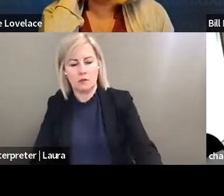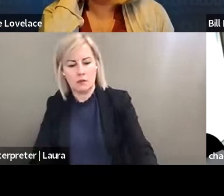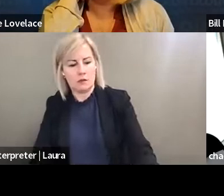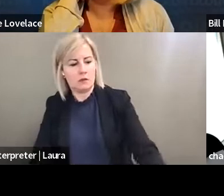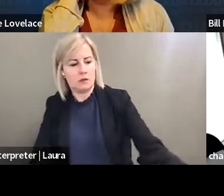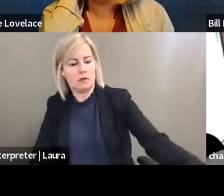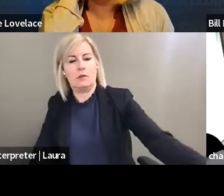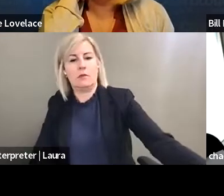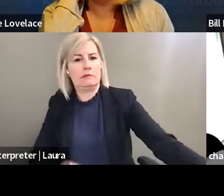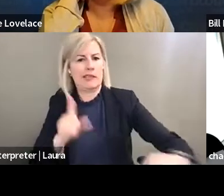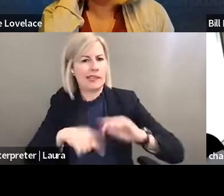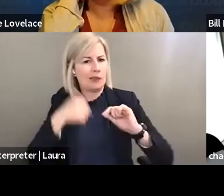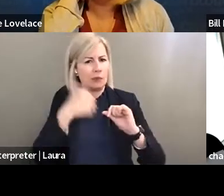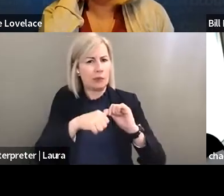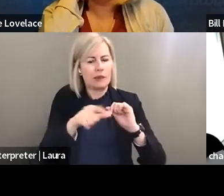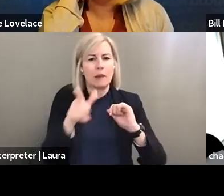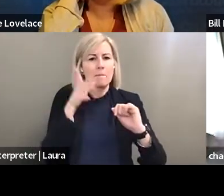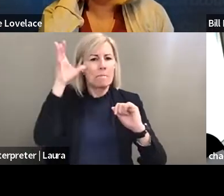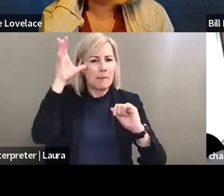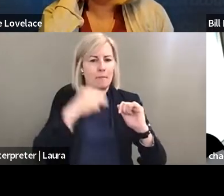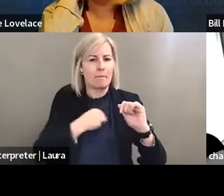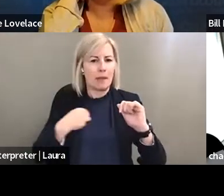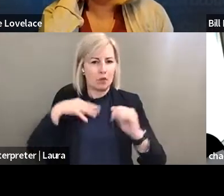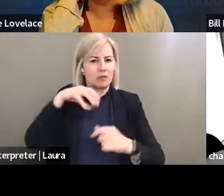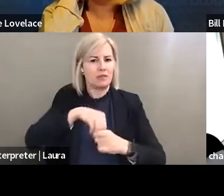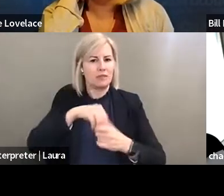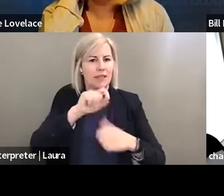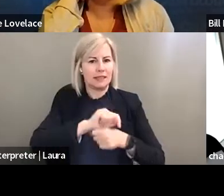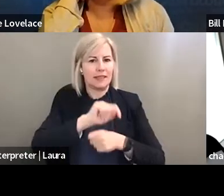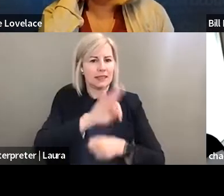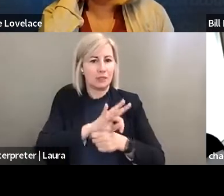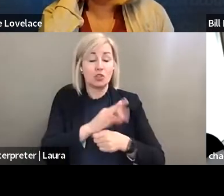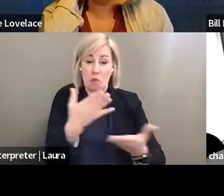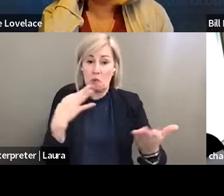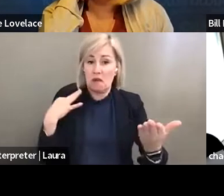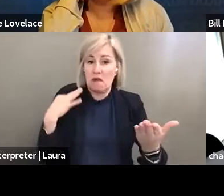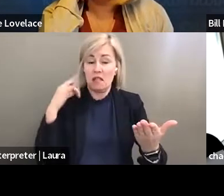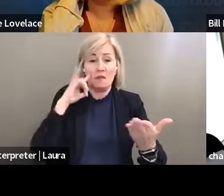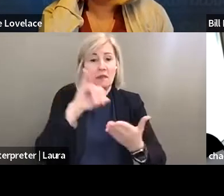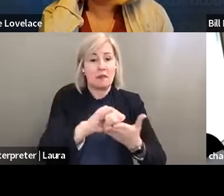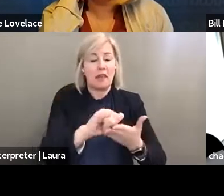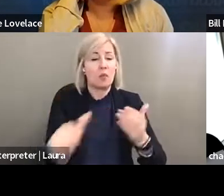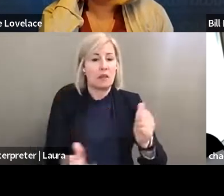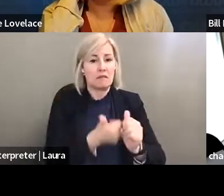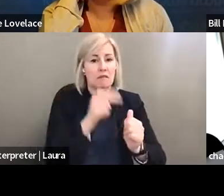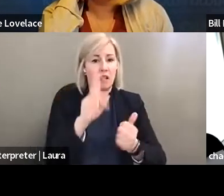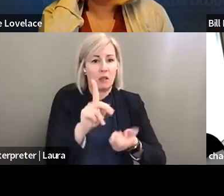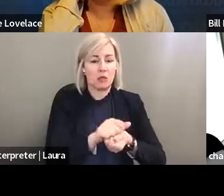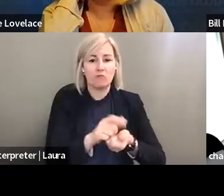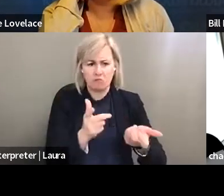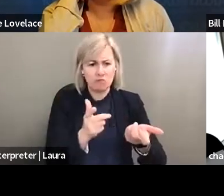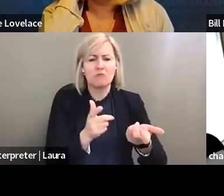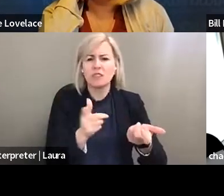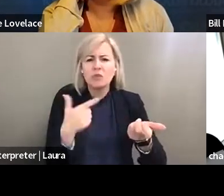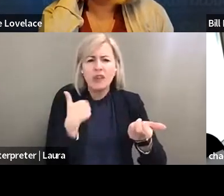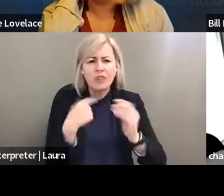there are parent members on that task force. So that might be something you want to volunteer for, and we can follow up with. Yeah. Do